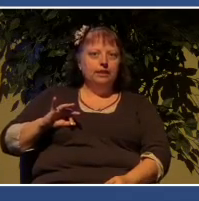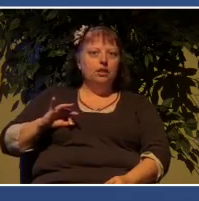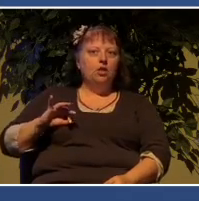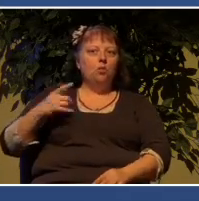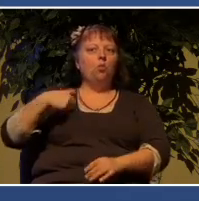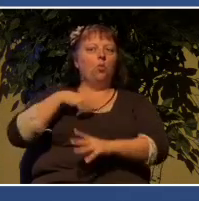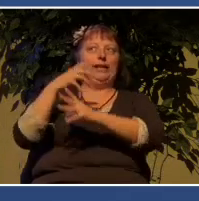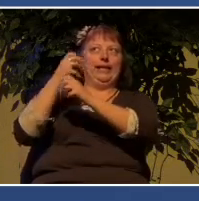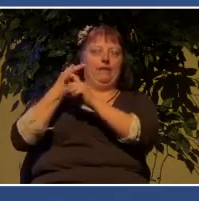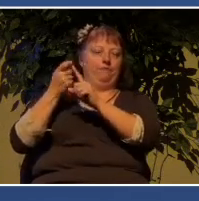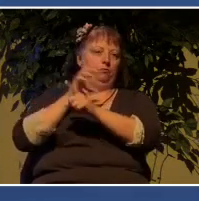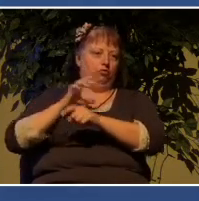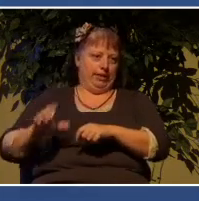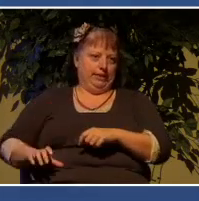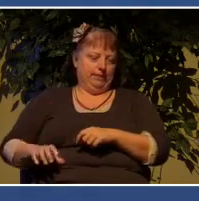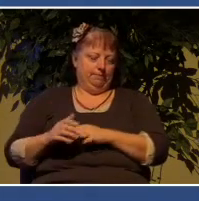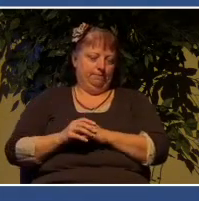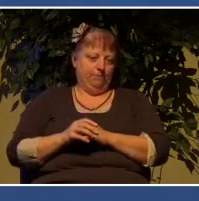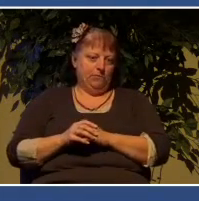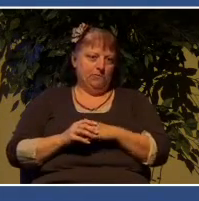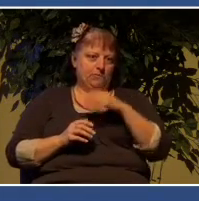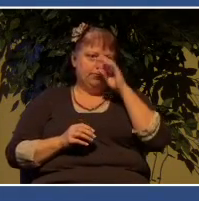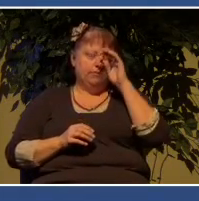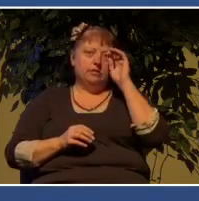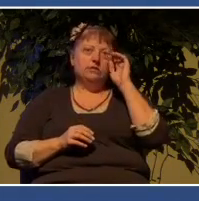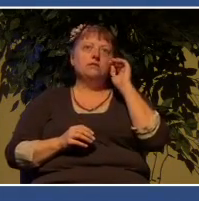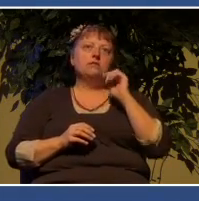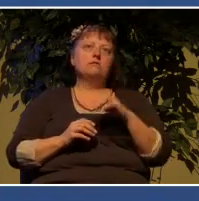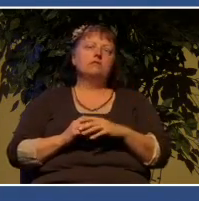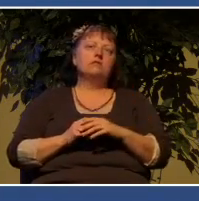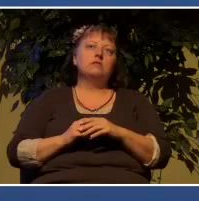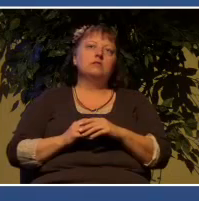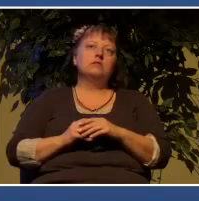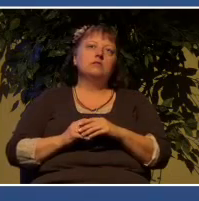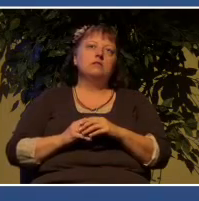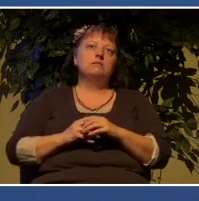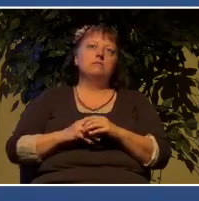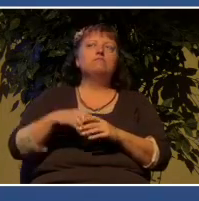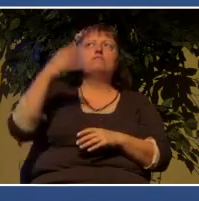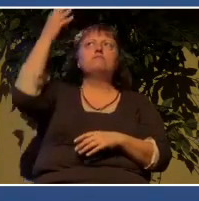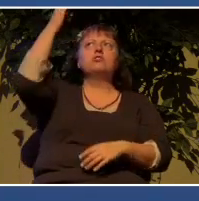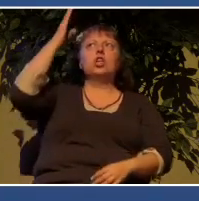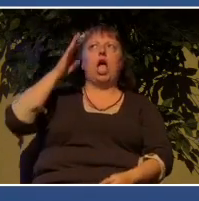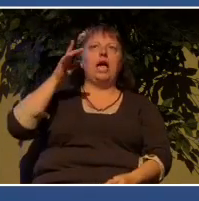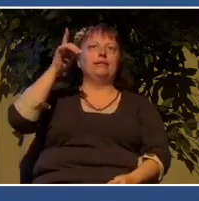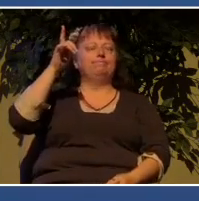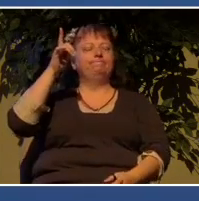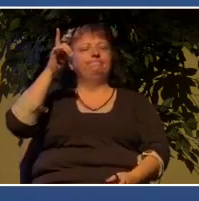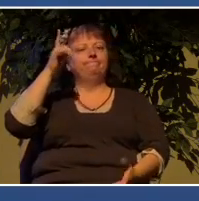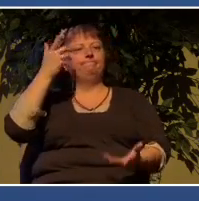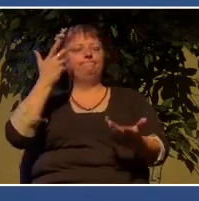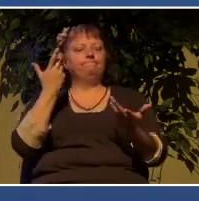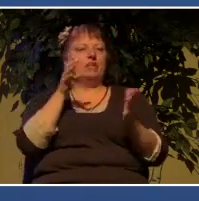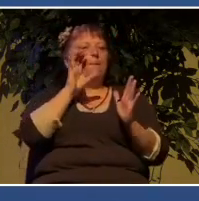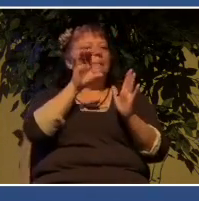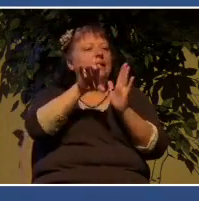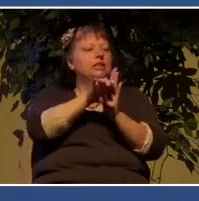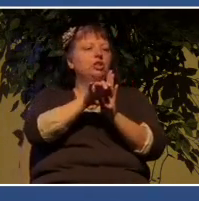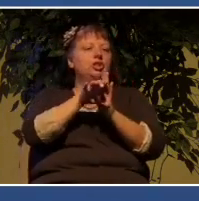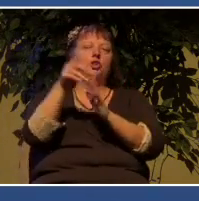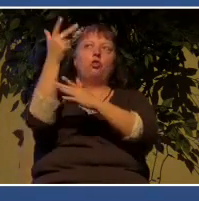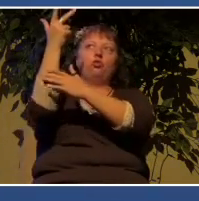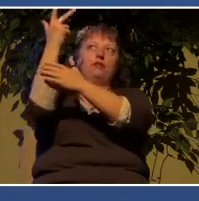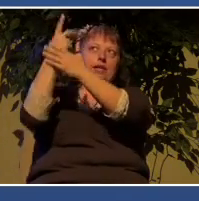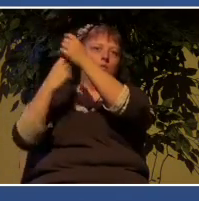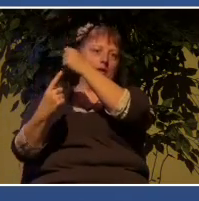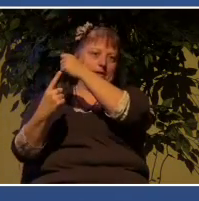God in Orthodox Christianity is pictured as Trinitarian, three in one. And we speak